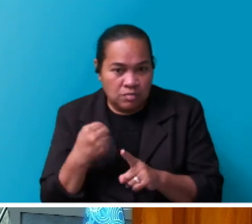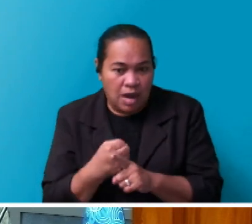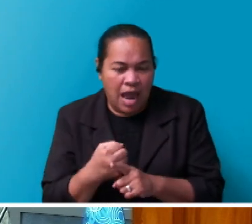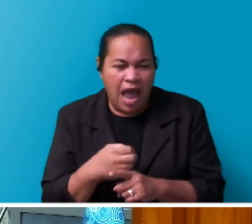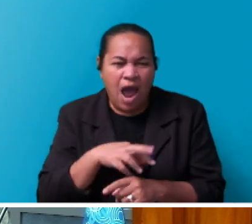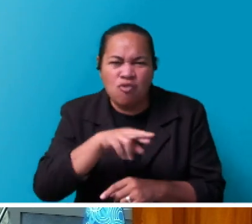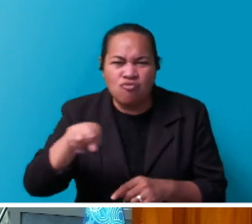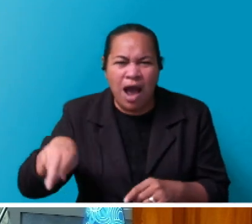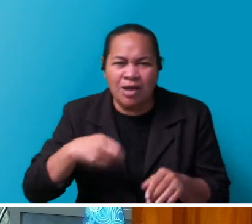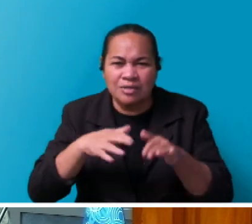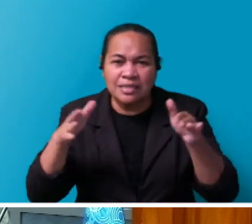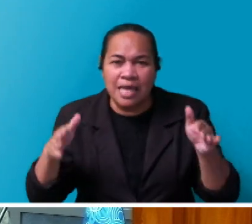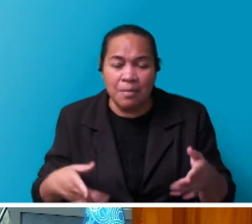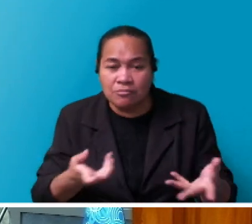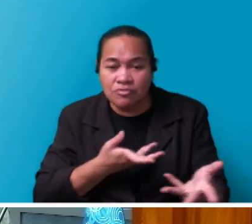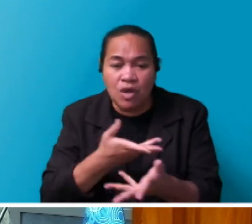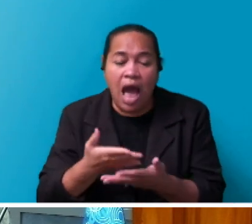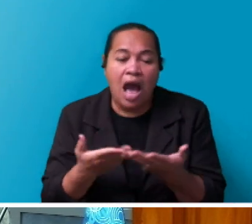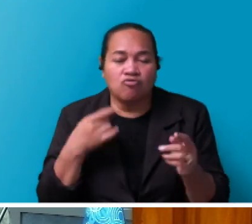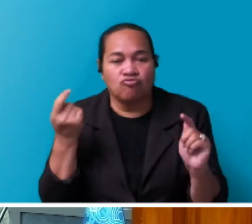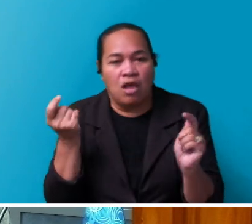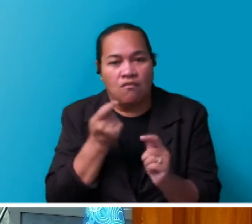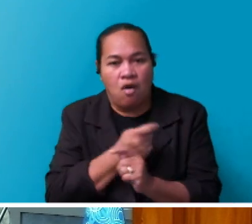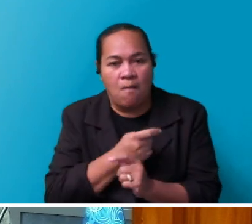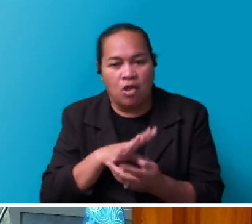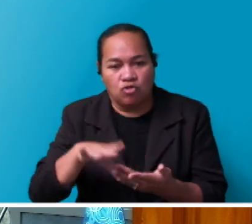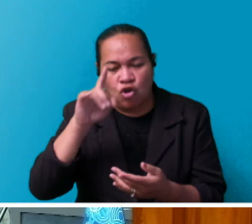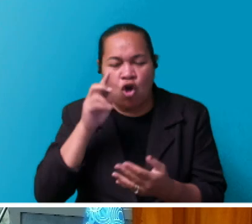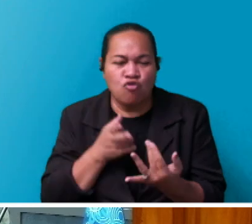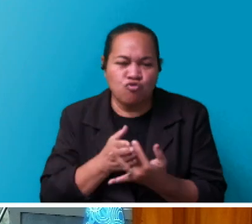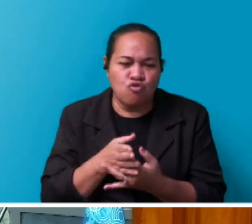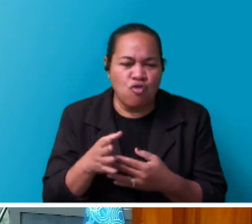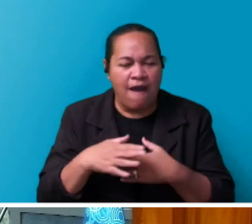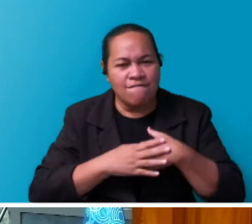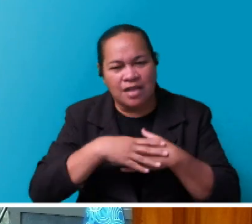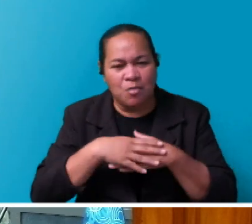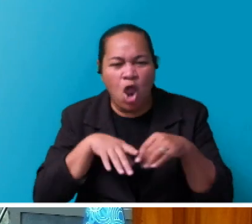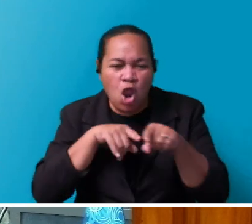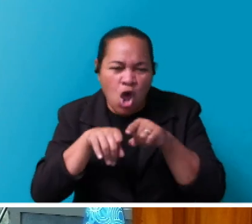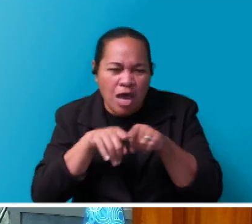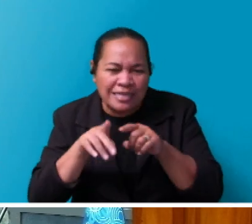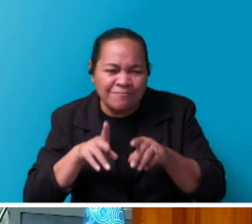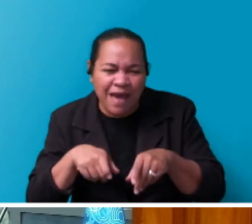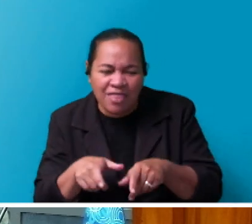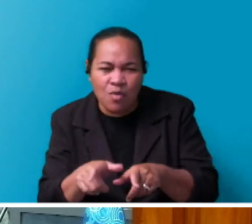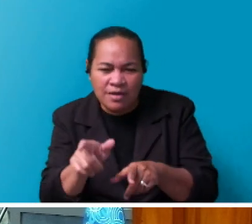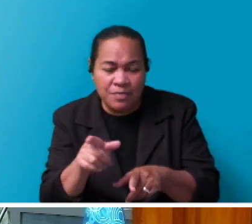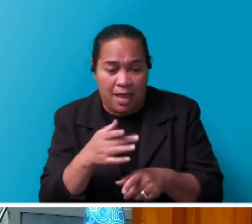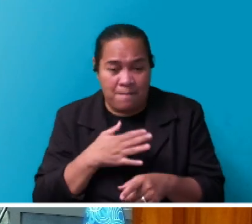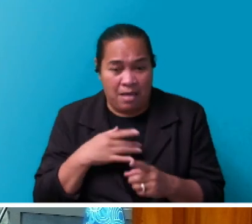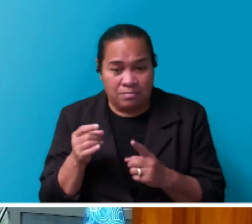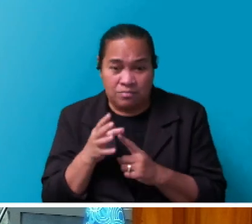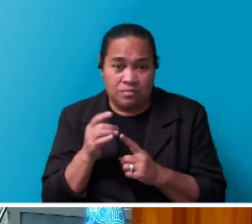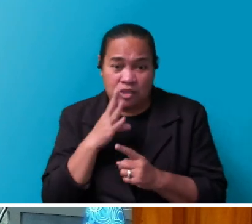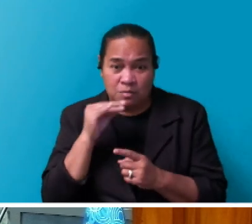on transforming education through flexible learning pathways, and during my keynote address, I emphasized